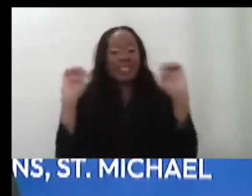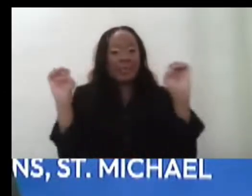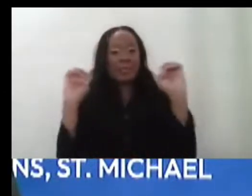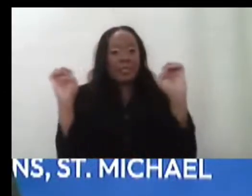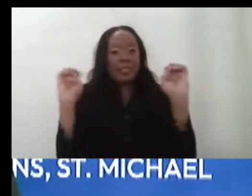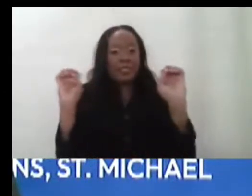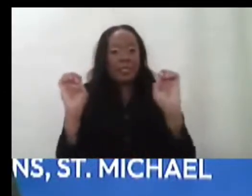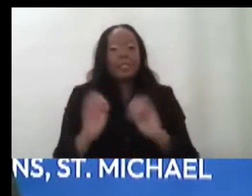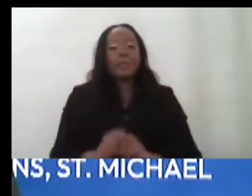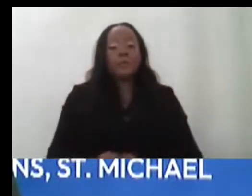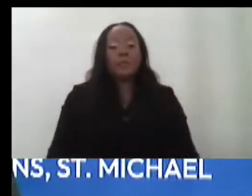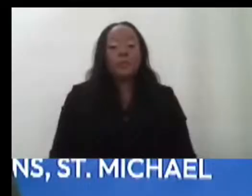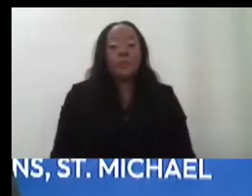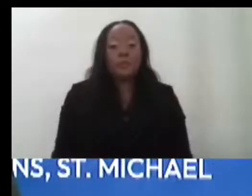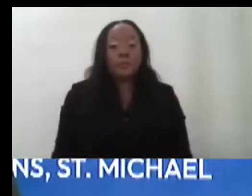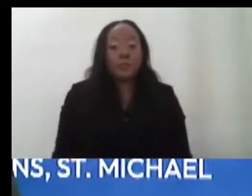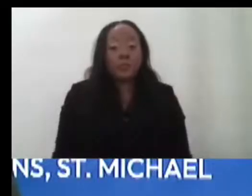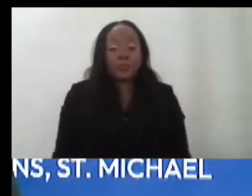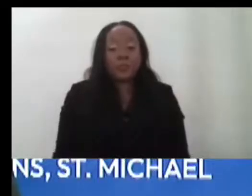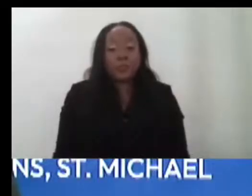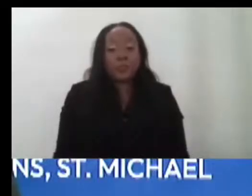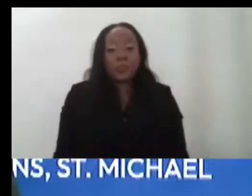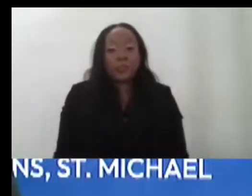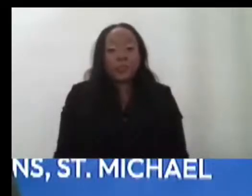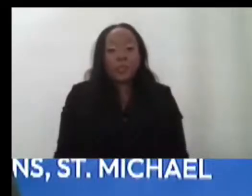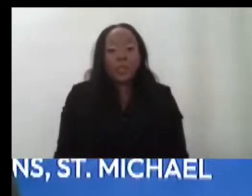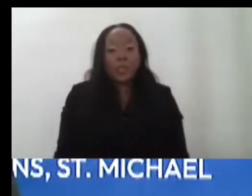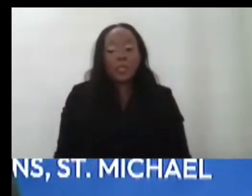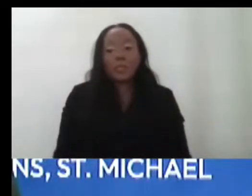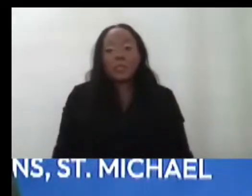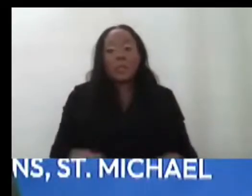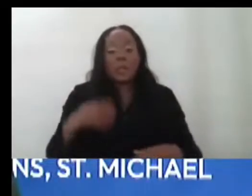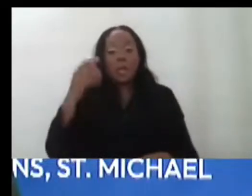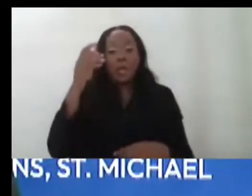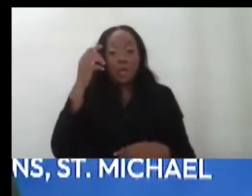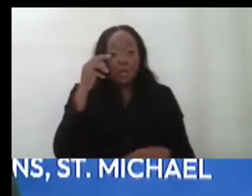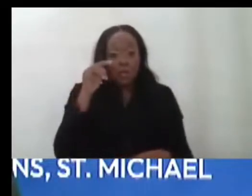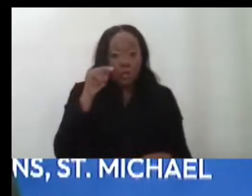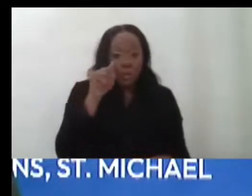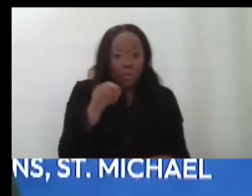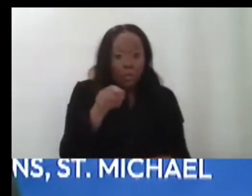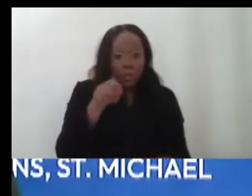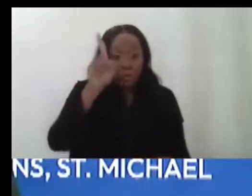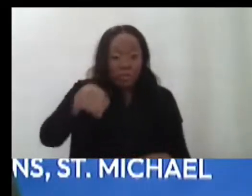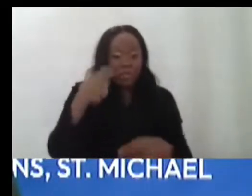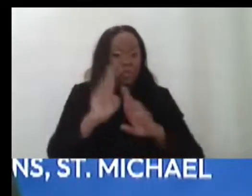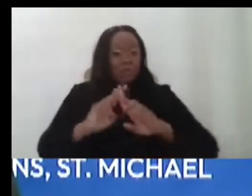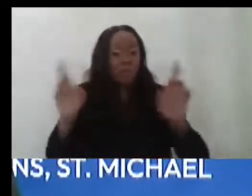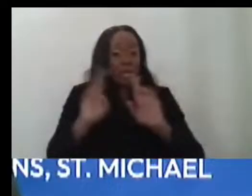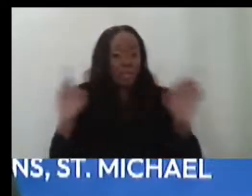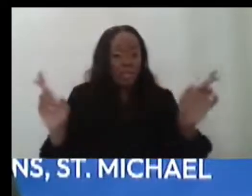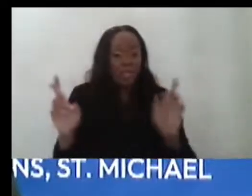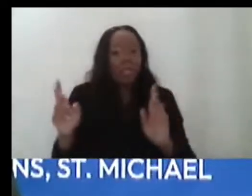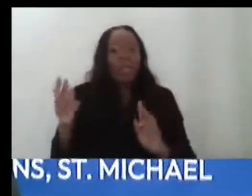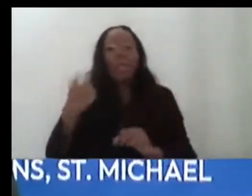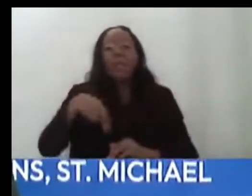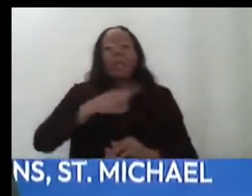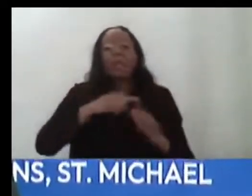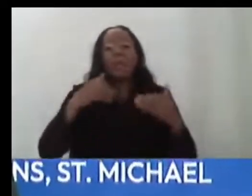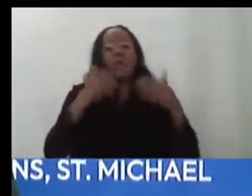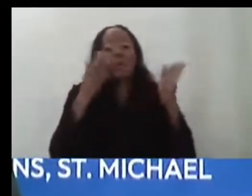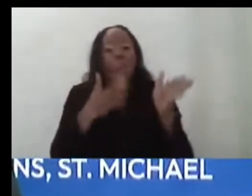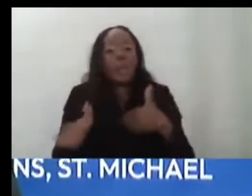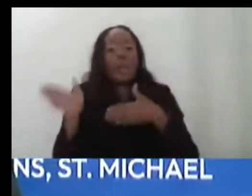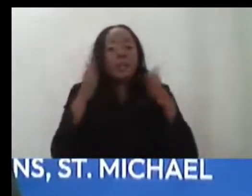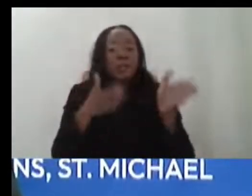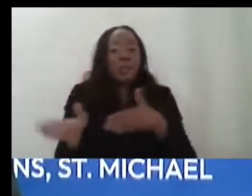network. As it relates to preparedness and response, I alluded to earlier the plans we are continually